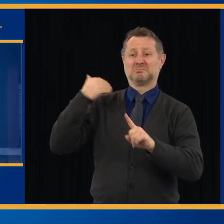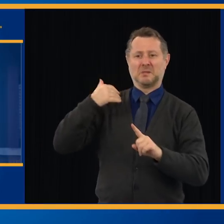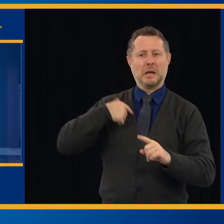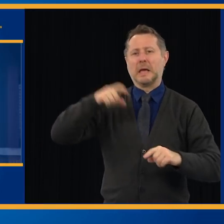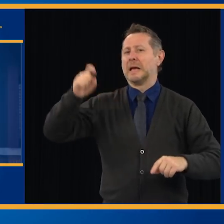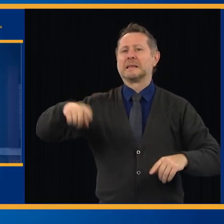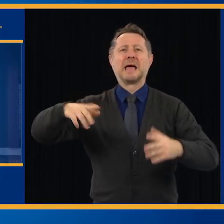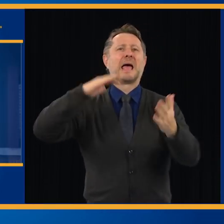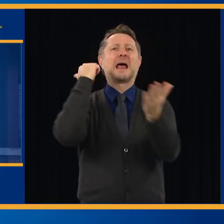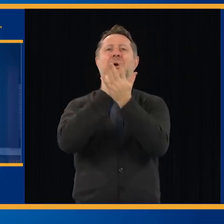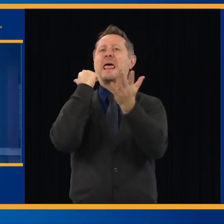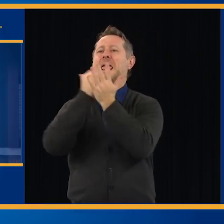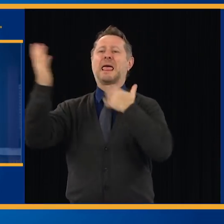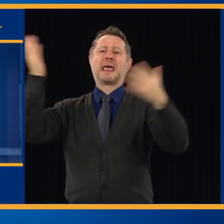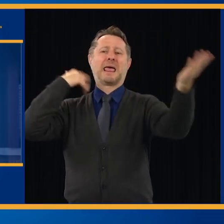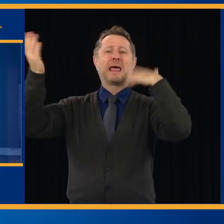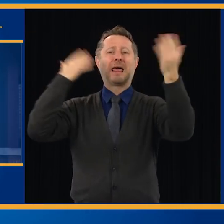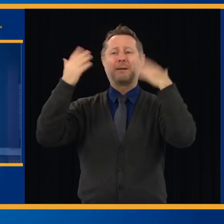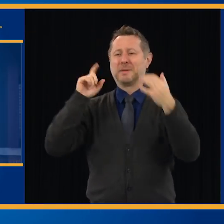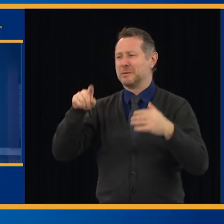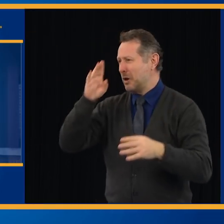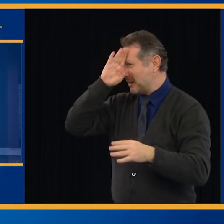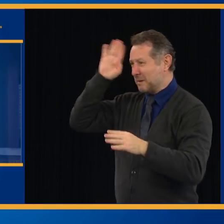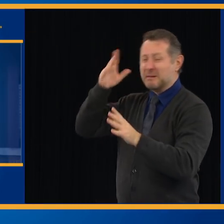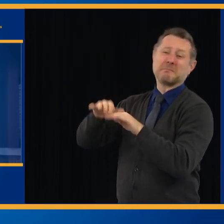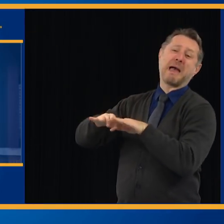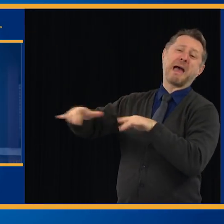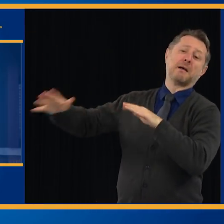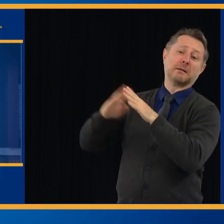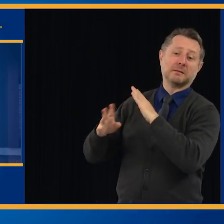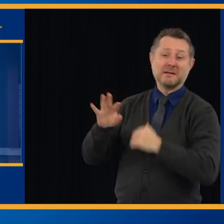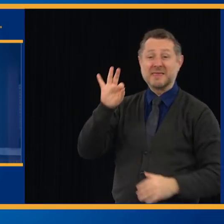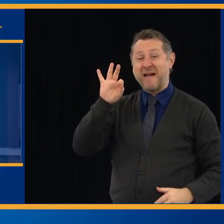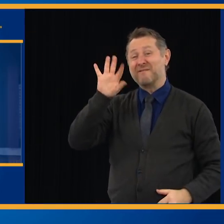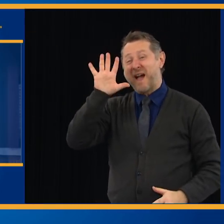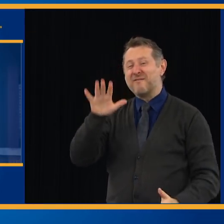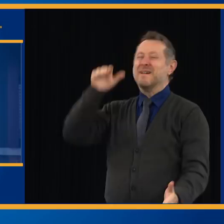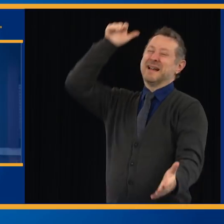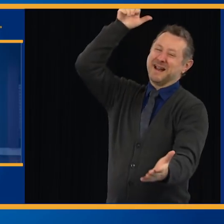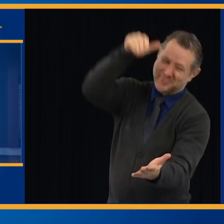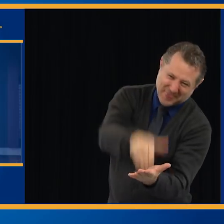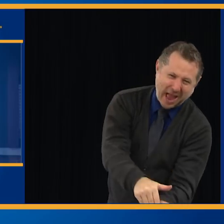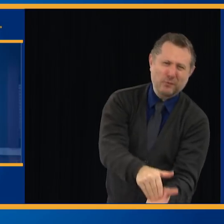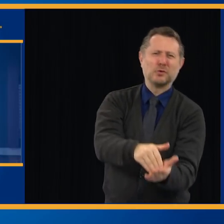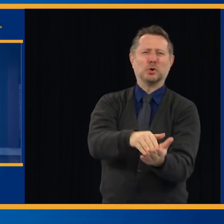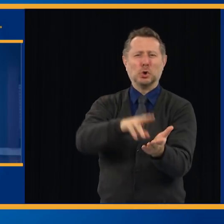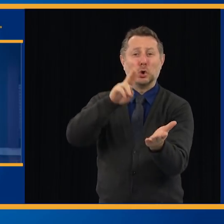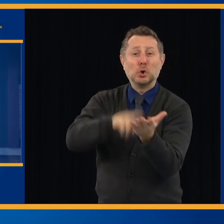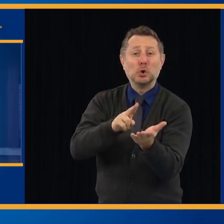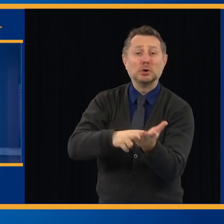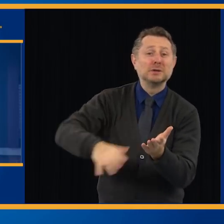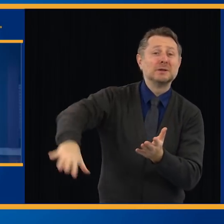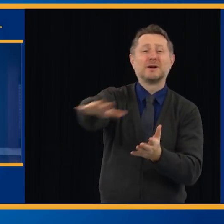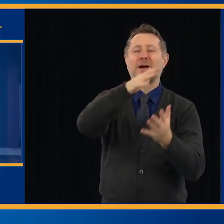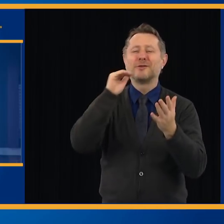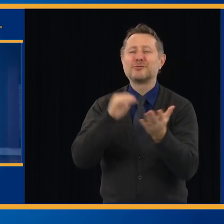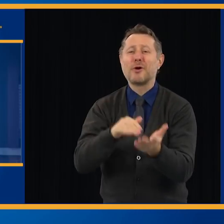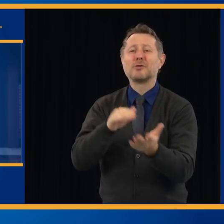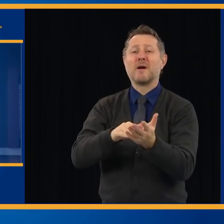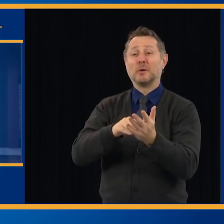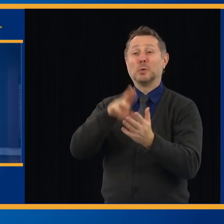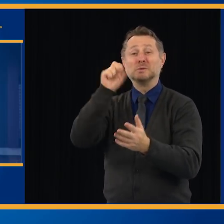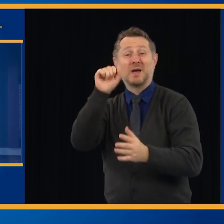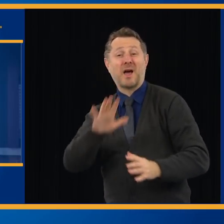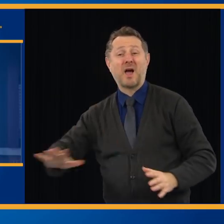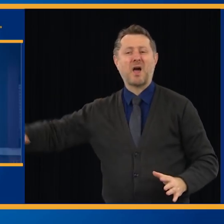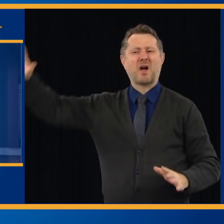hospitals, and 95,000 nurses and doctors from across the nation said,